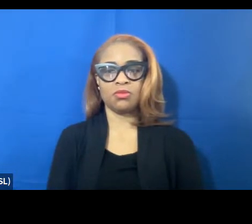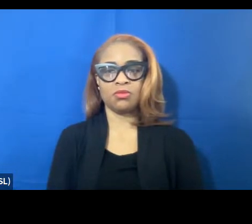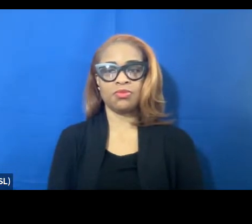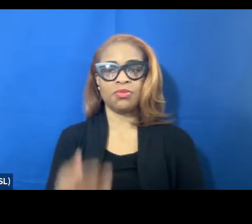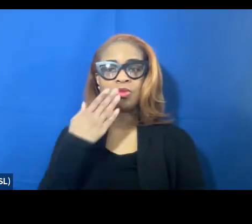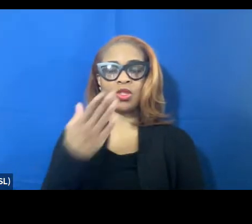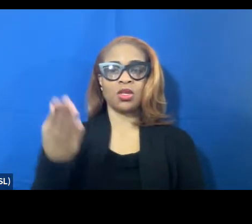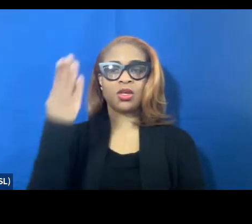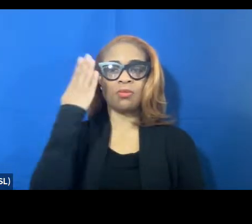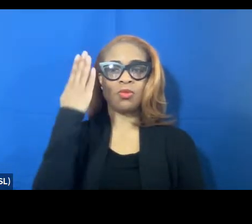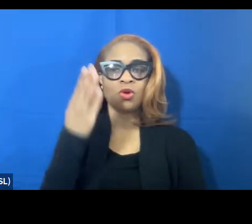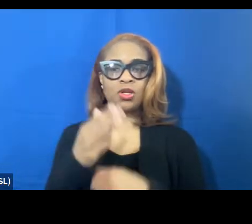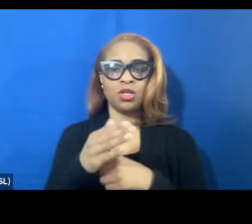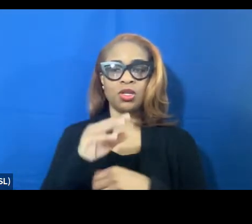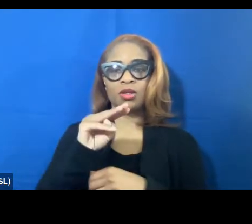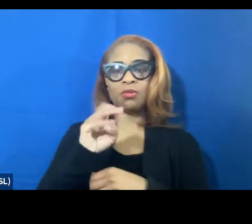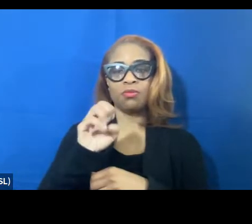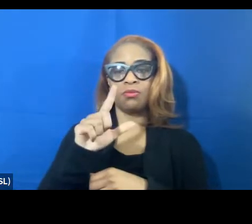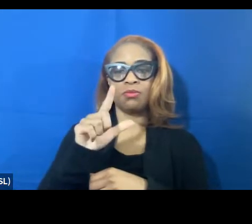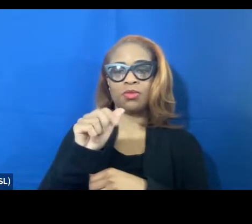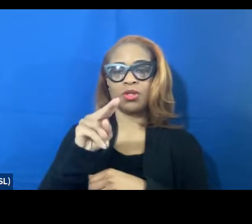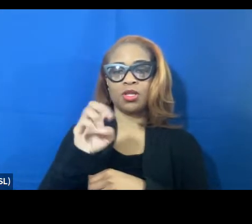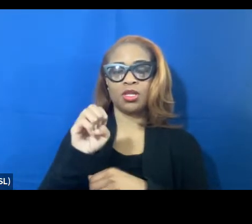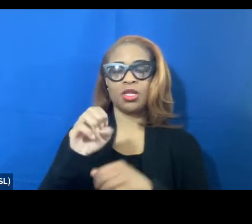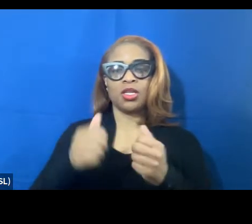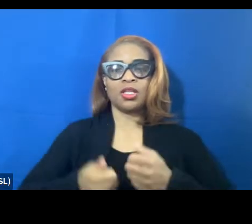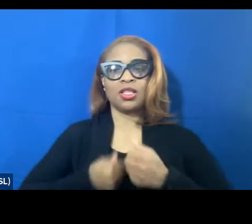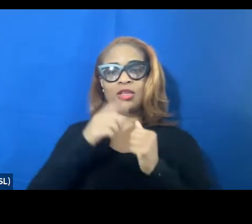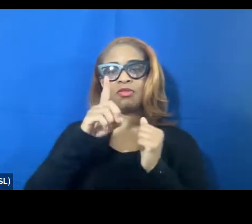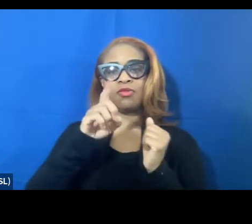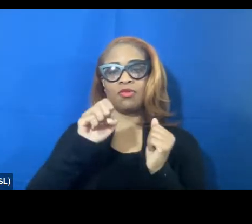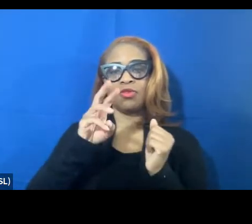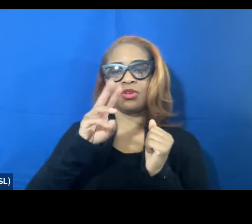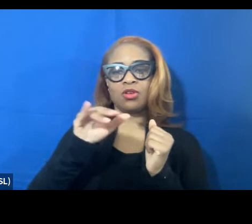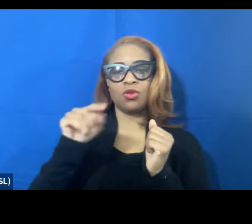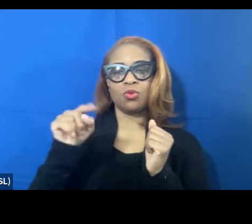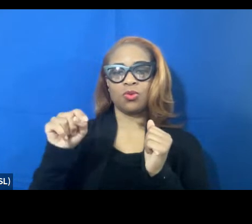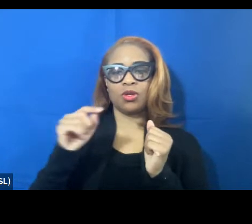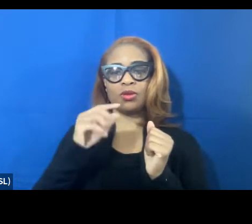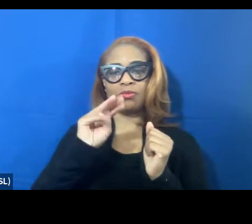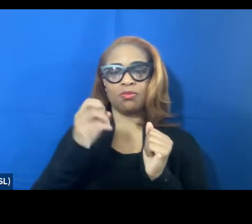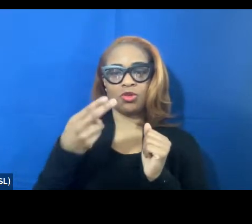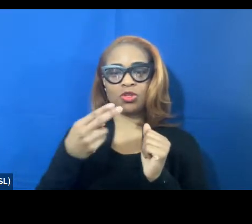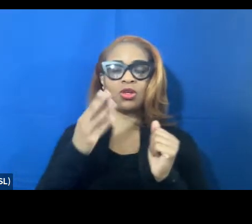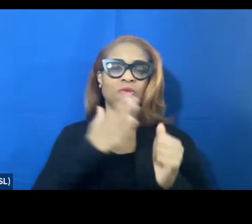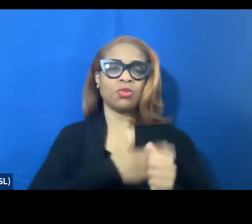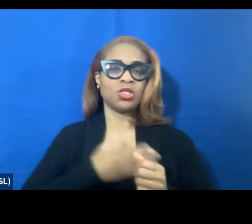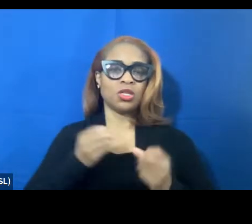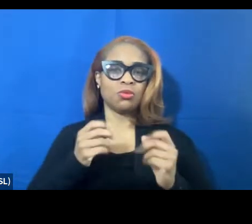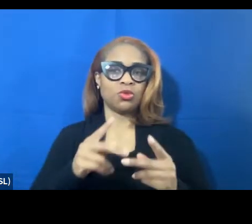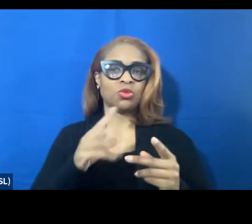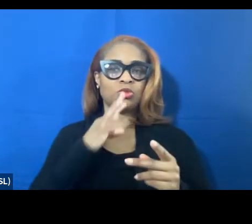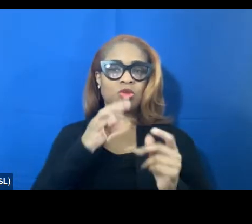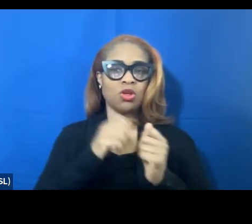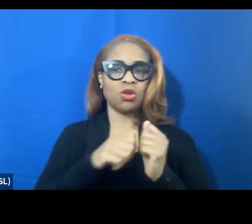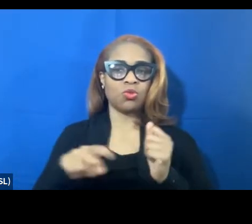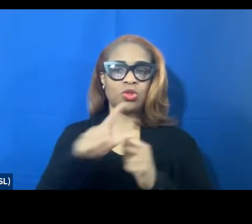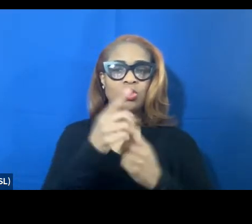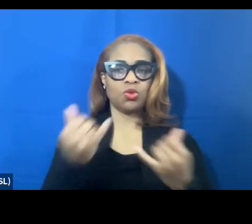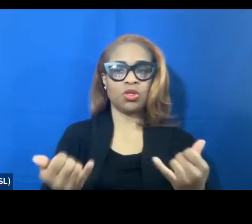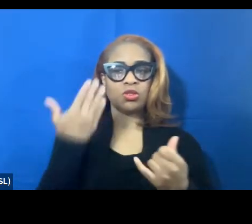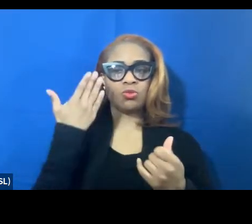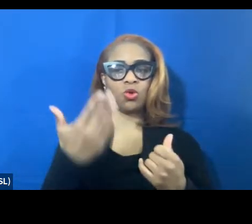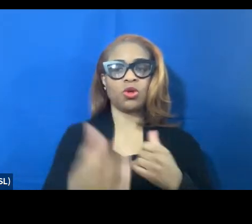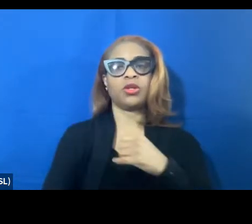good morning i'm melanie mack and i live in dewitt michigan and i appreciate the opportunity to talk to you this morning first thing i'd like to do